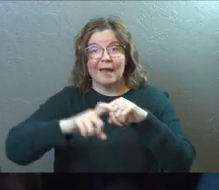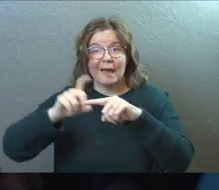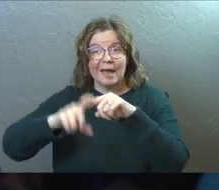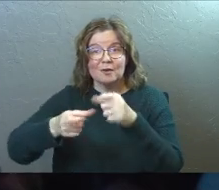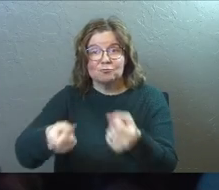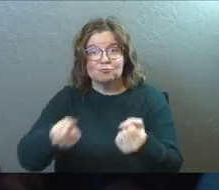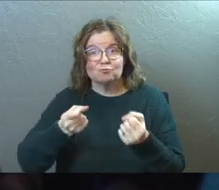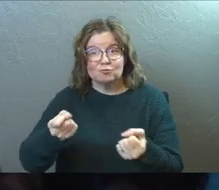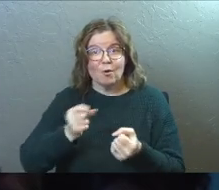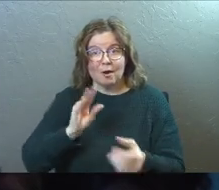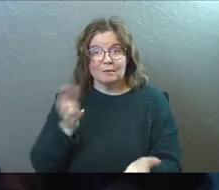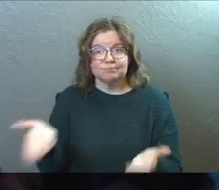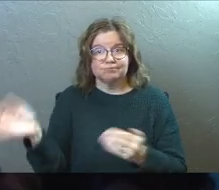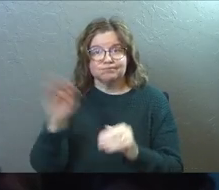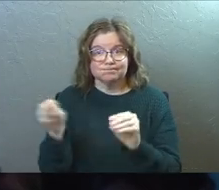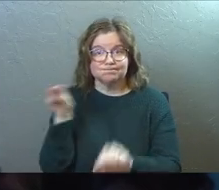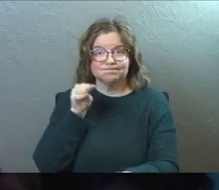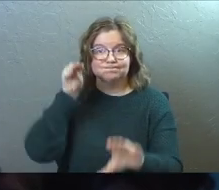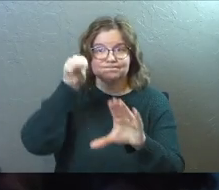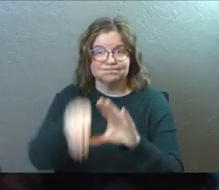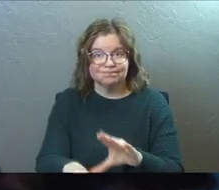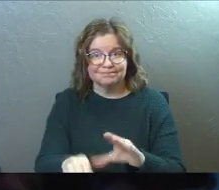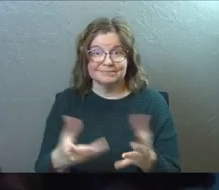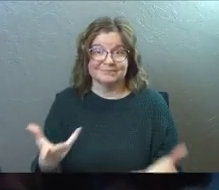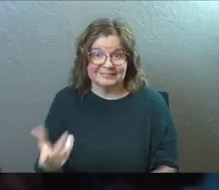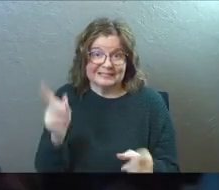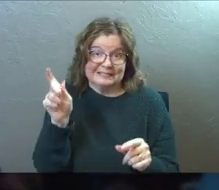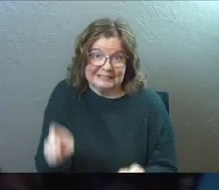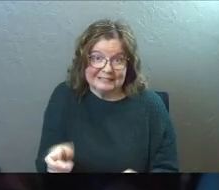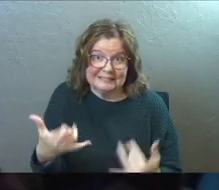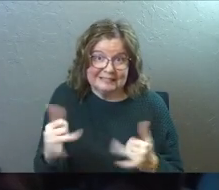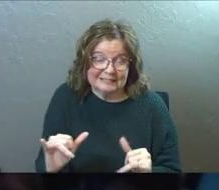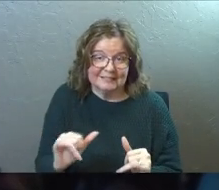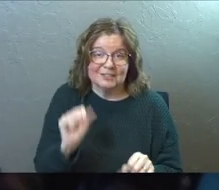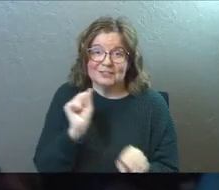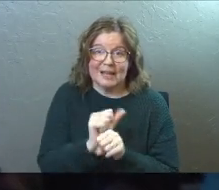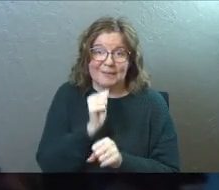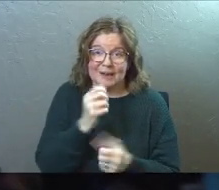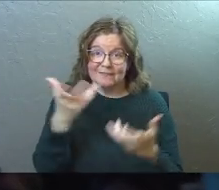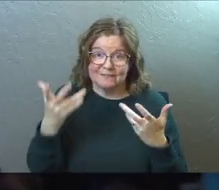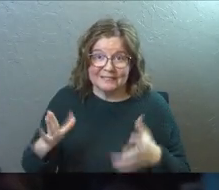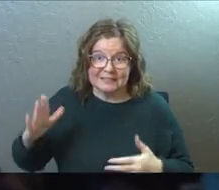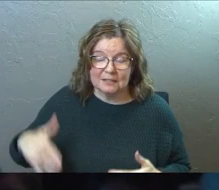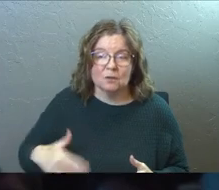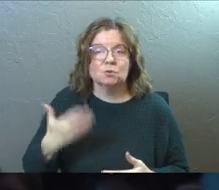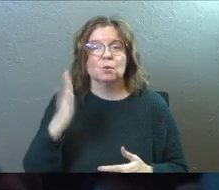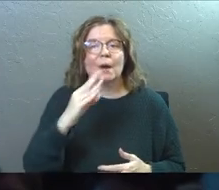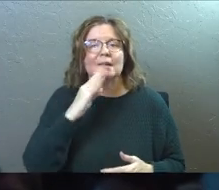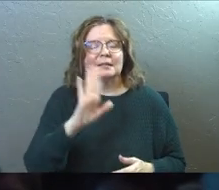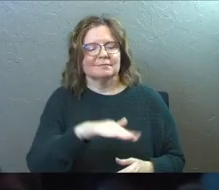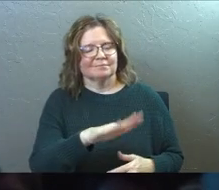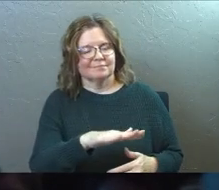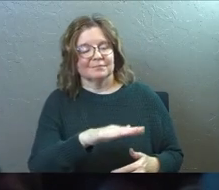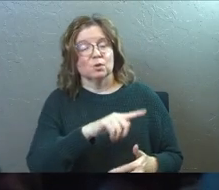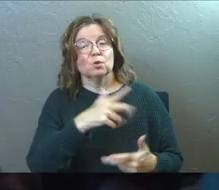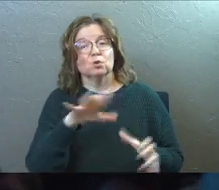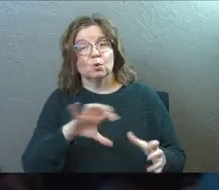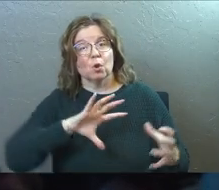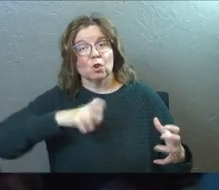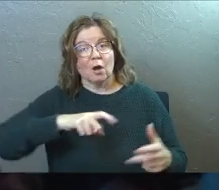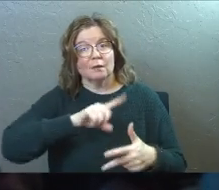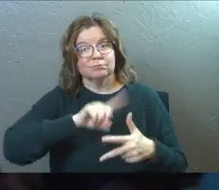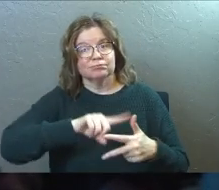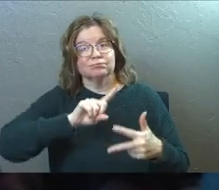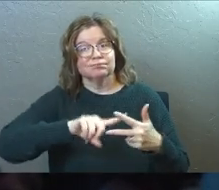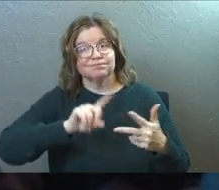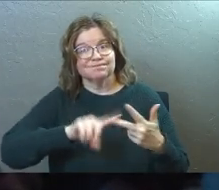drawers and all kinds of stuff that need to be filled with laundry. Amen? The job is not done. And so God's saying, hey, do the laundry, but do it all